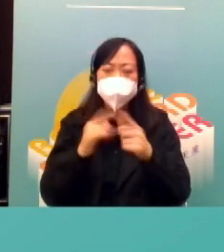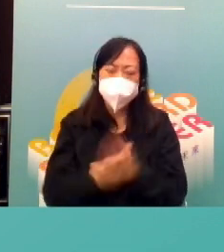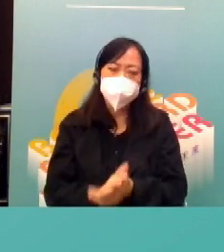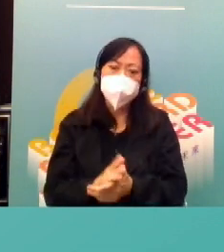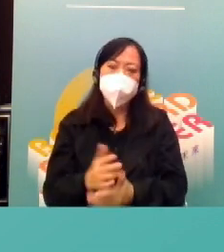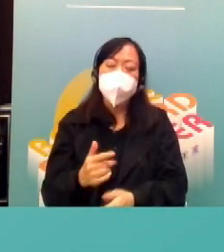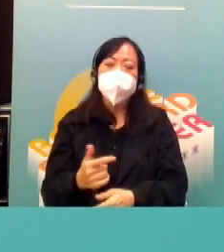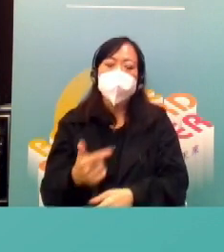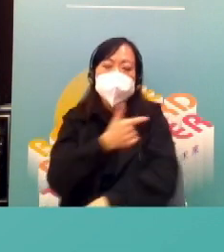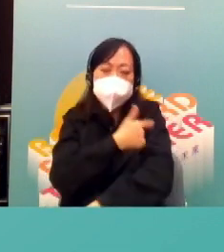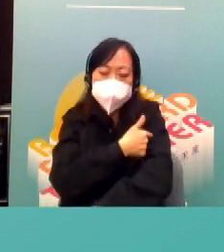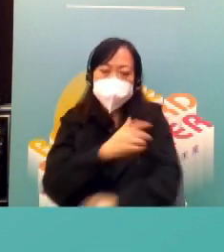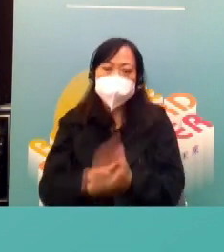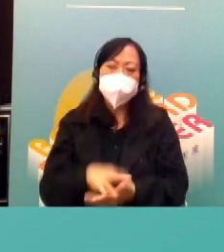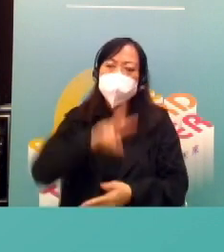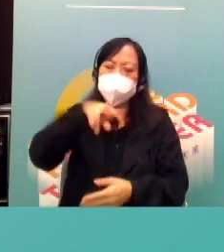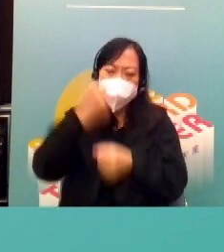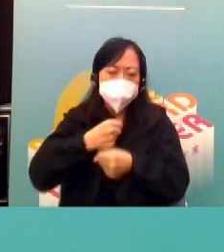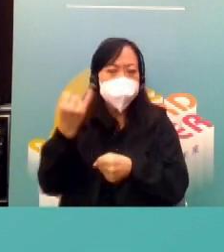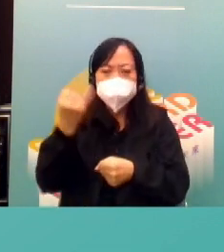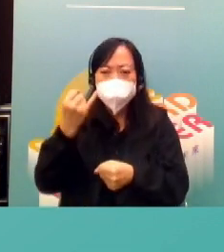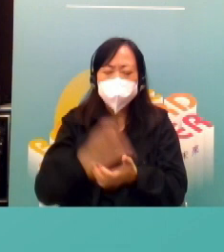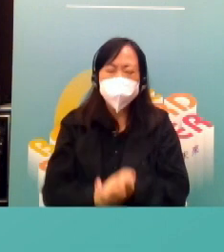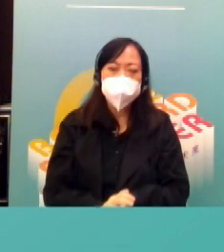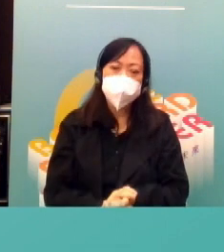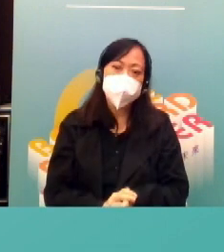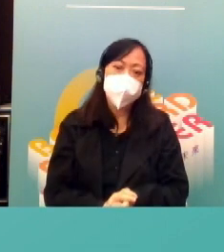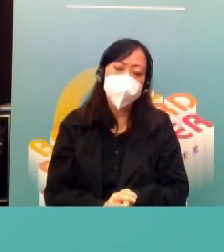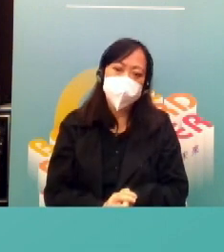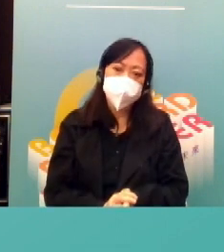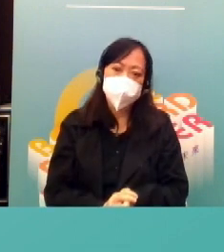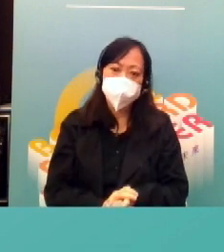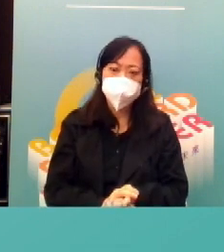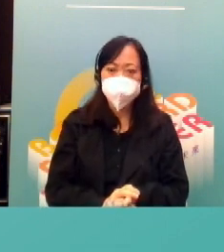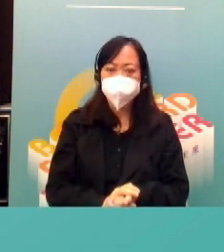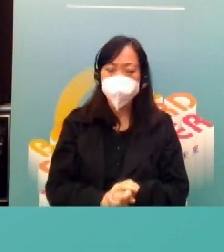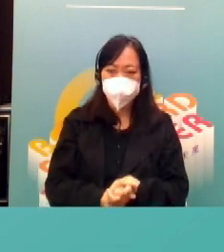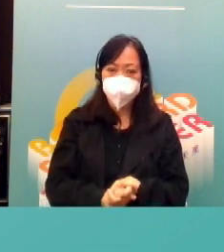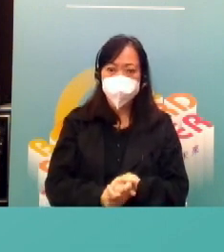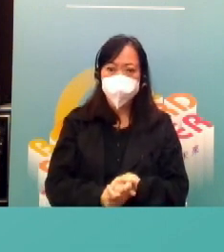see why kind of this idea is gaining traction in the economic